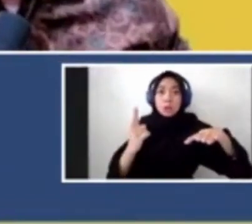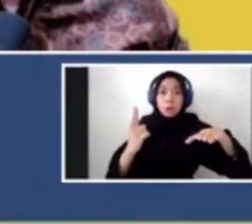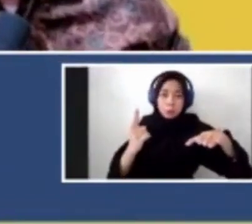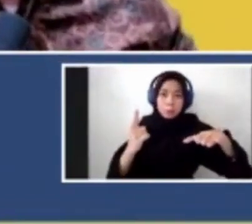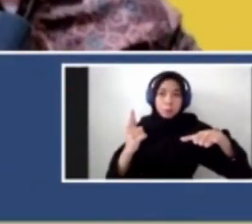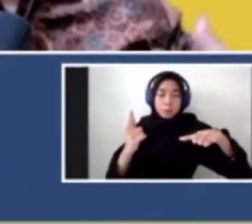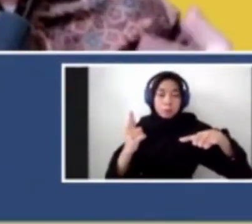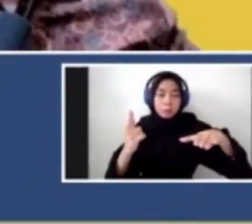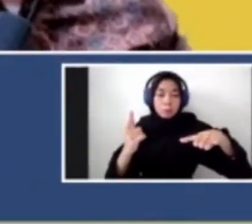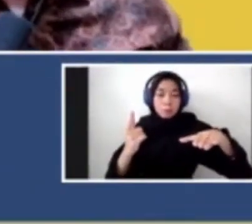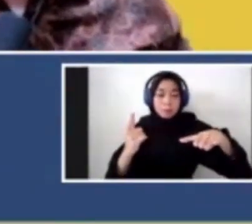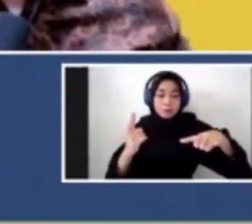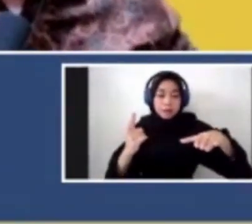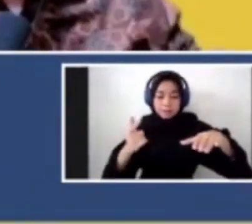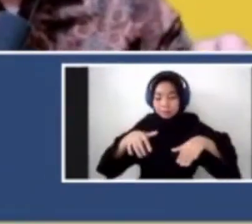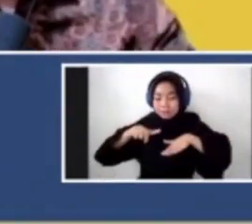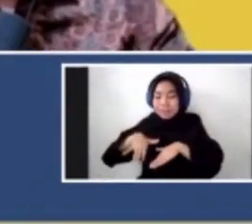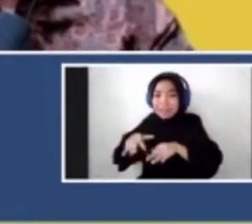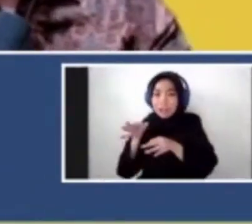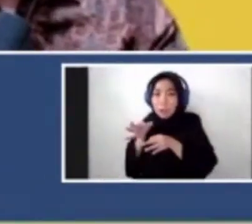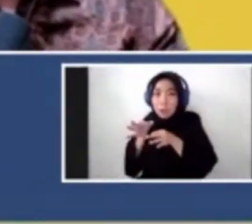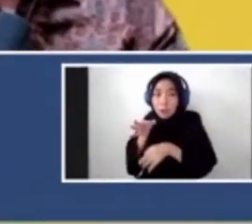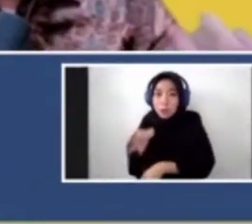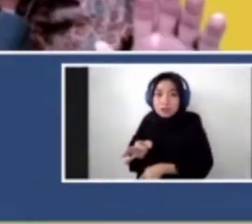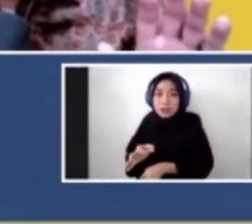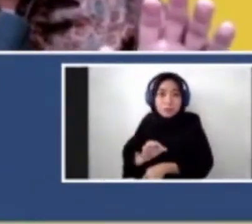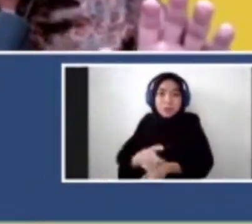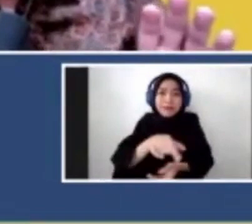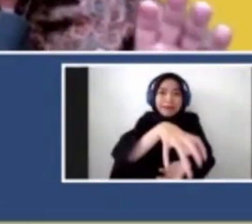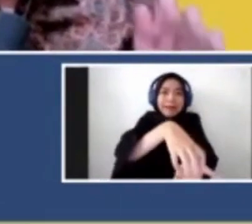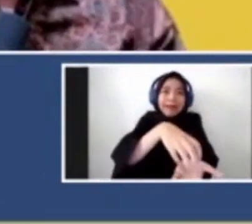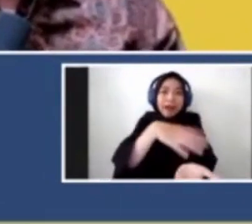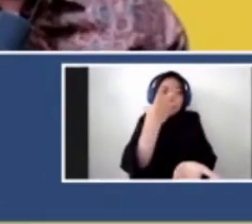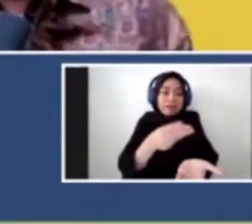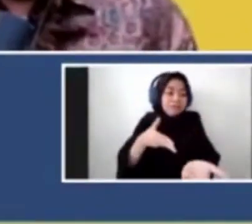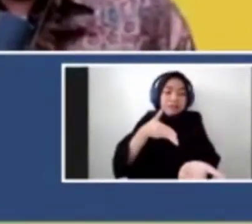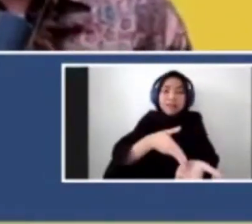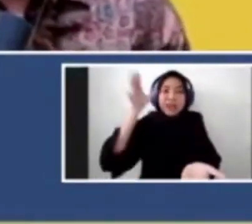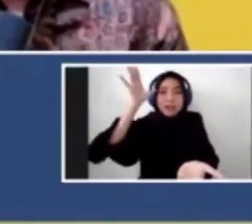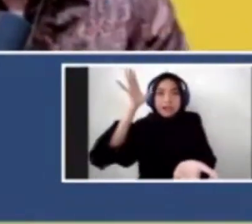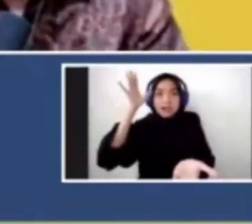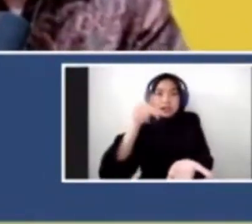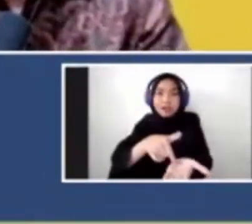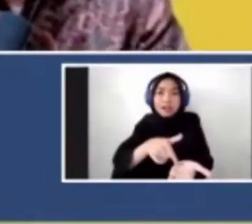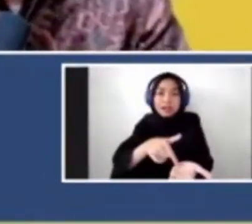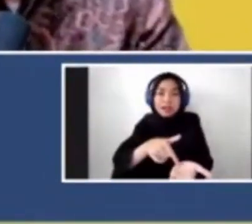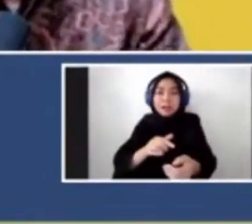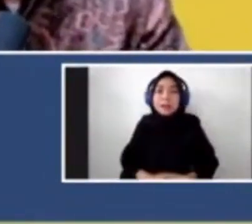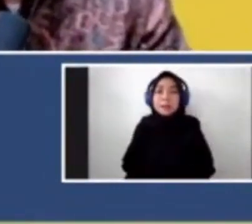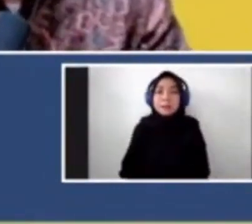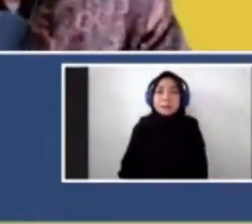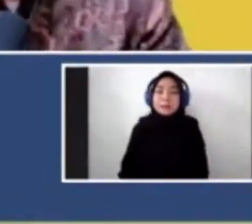the urban areas, not on the real areas of the communities that we are targeting to. So